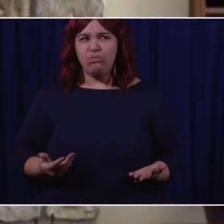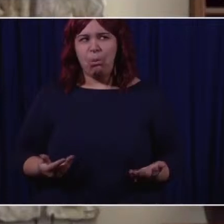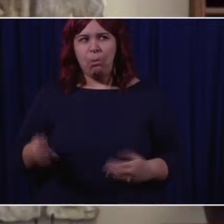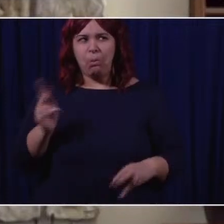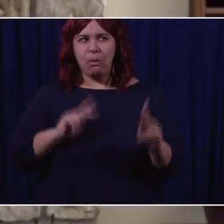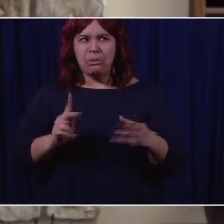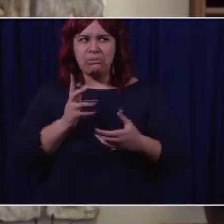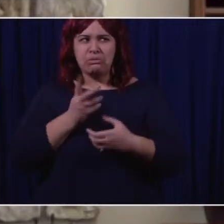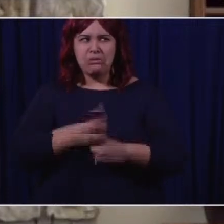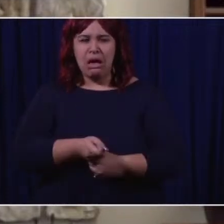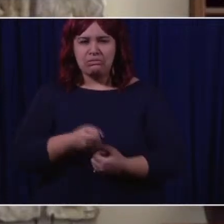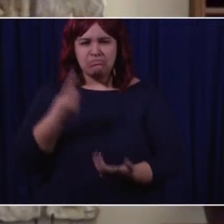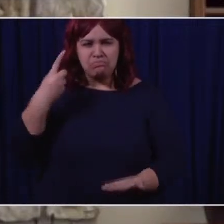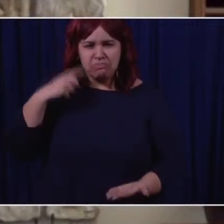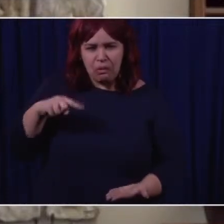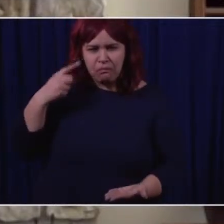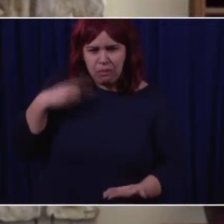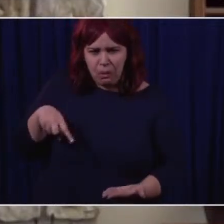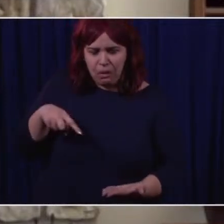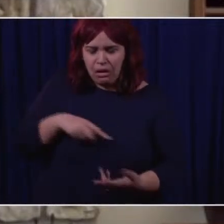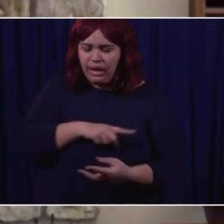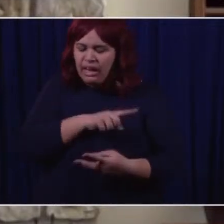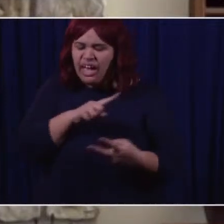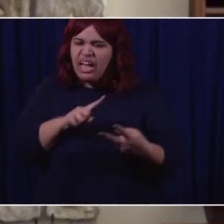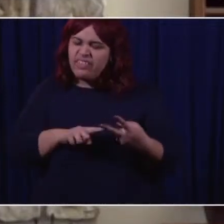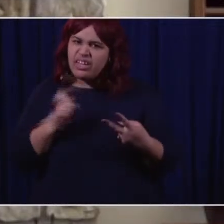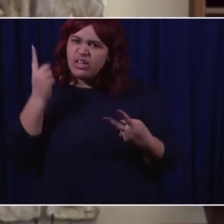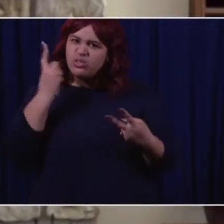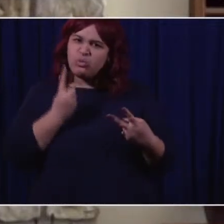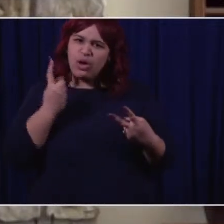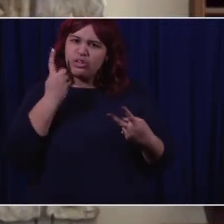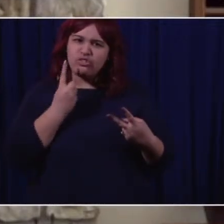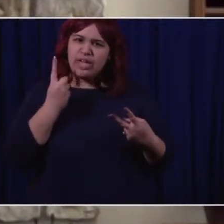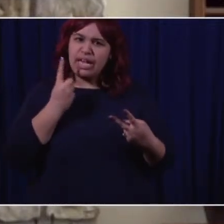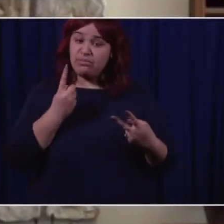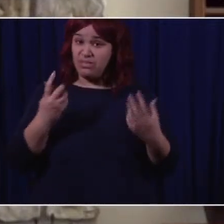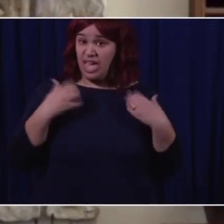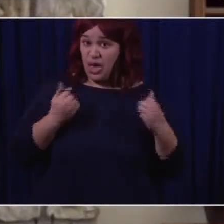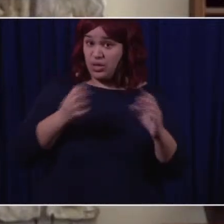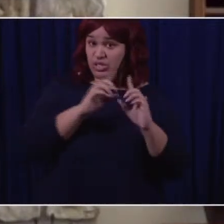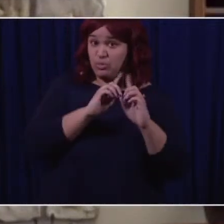is anybody being punished for what happened at the health department?